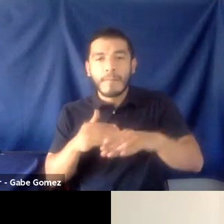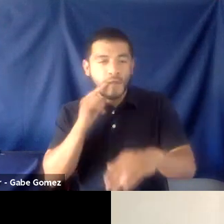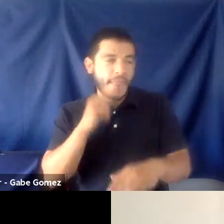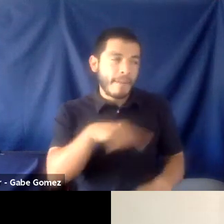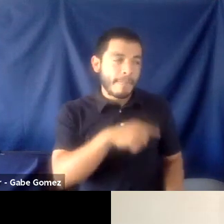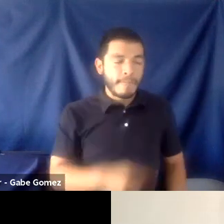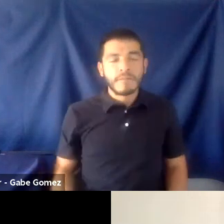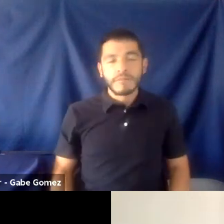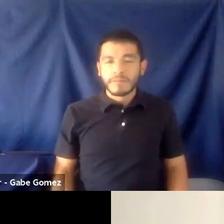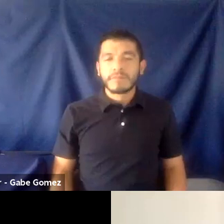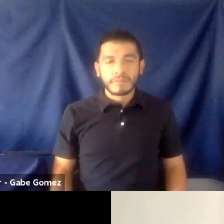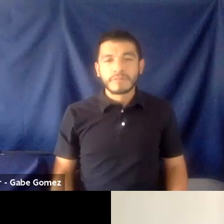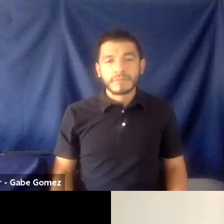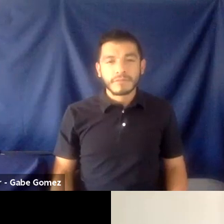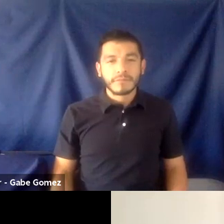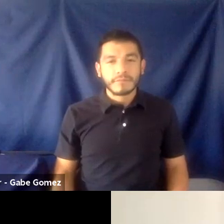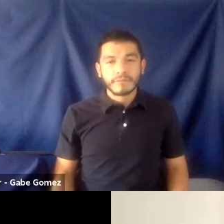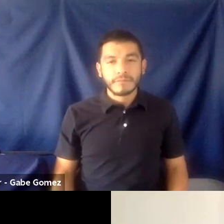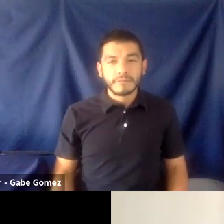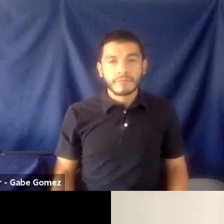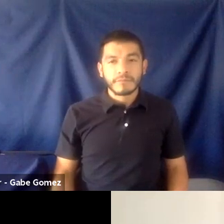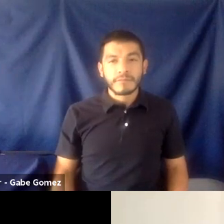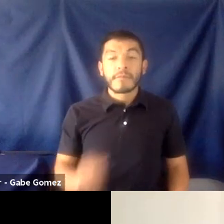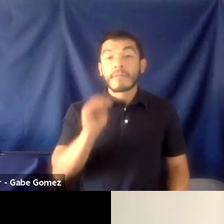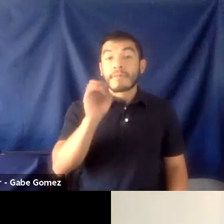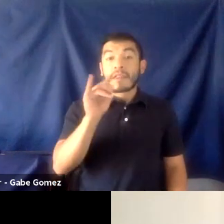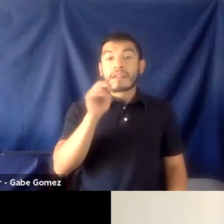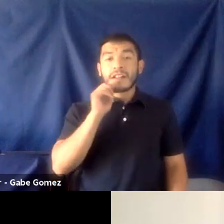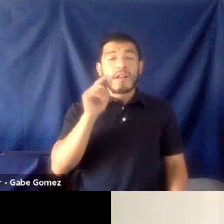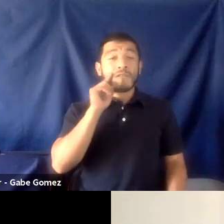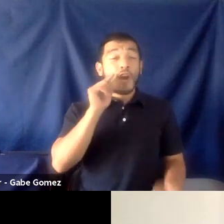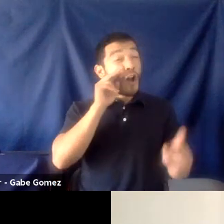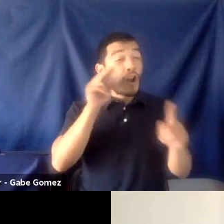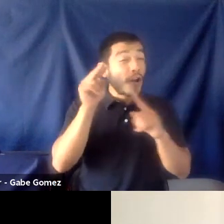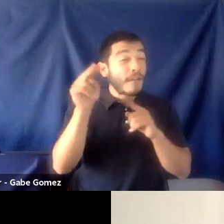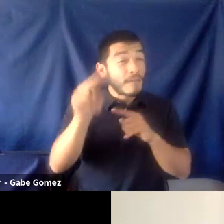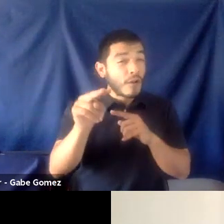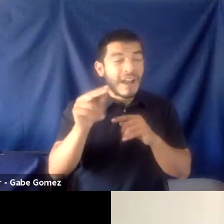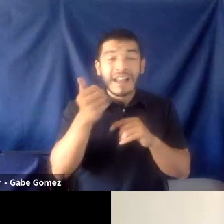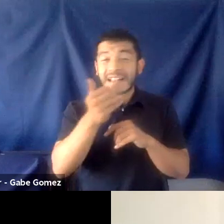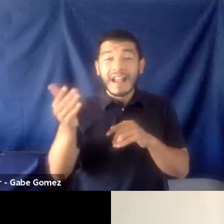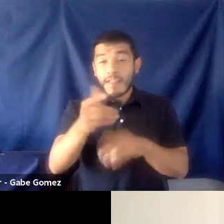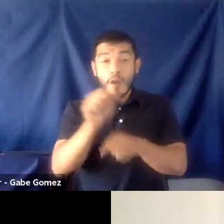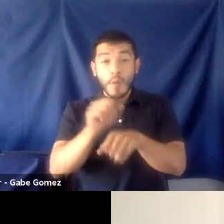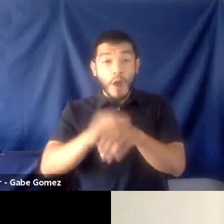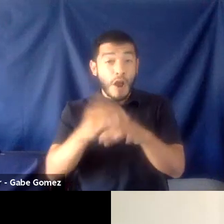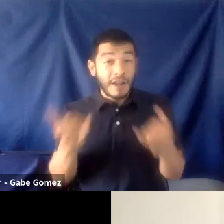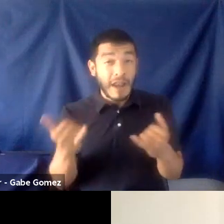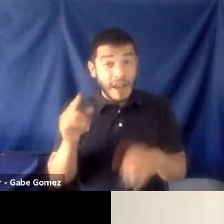extension of what they were already doing. So in terms of looking forward, is there anything you're working on